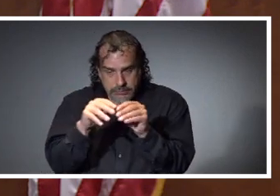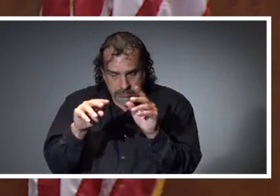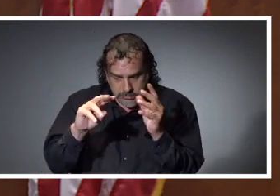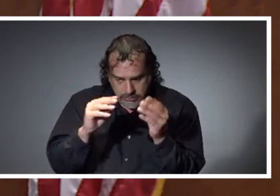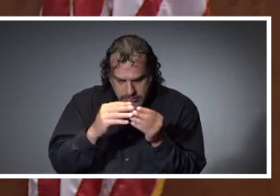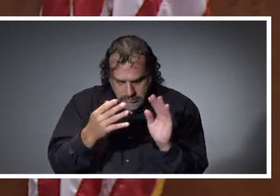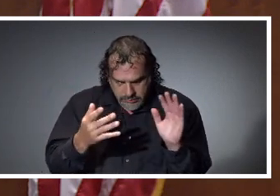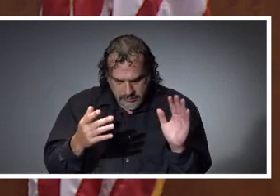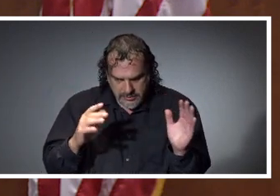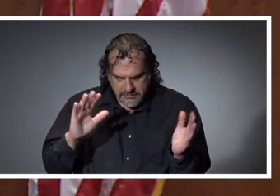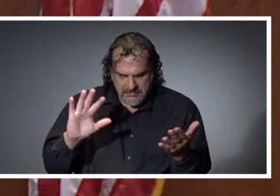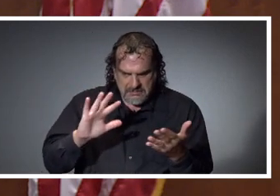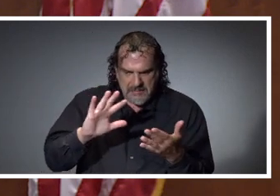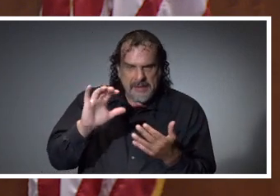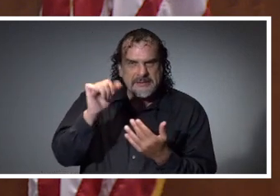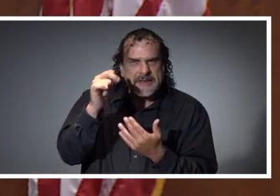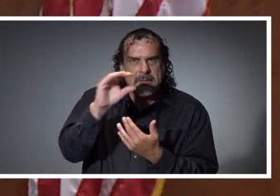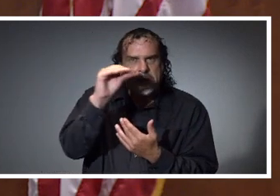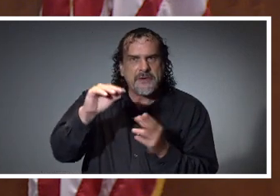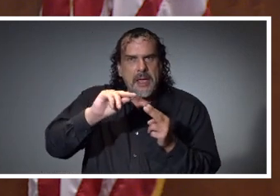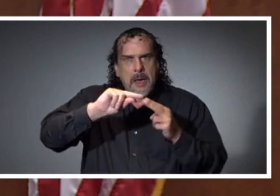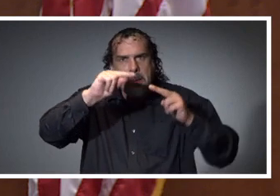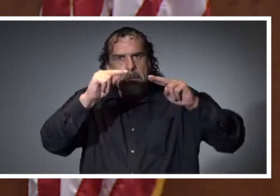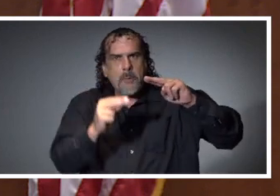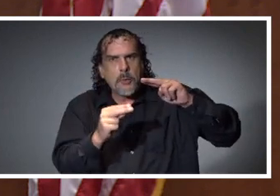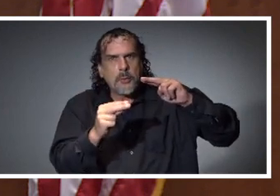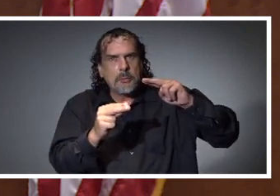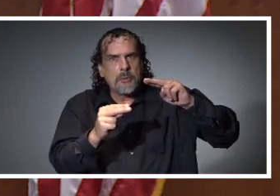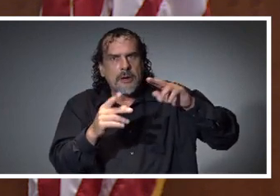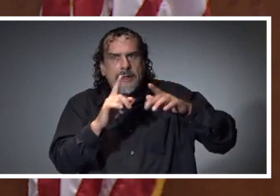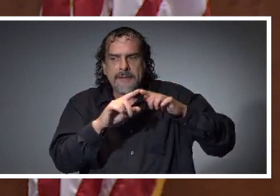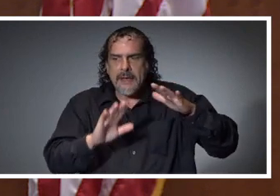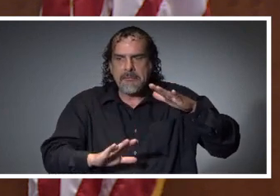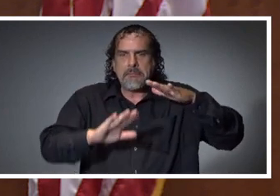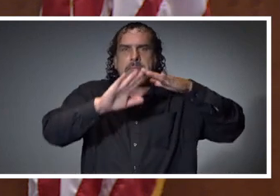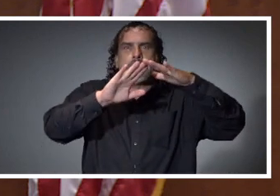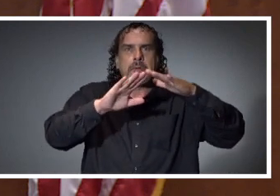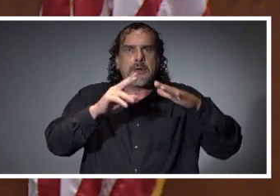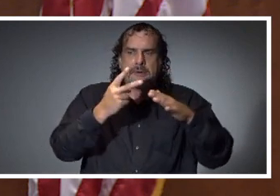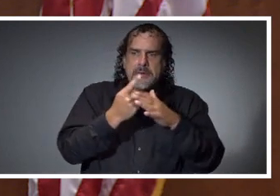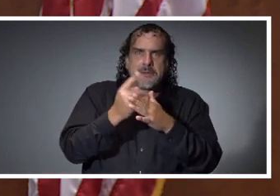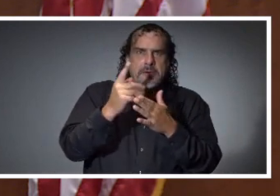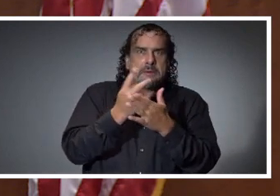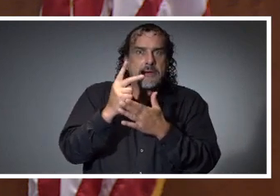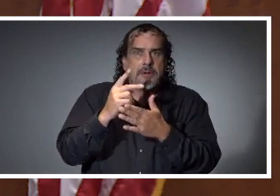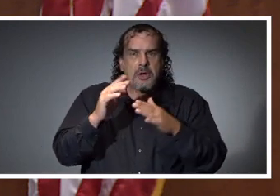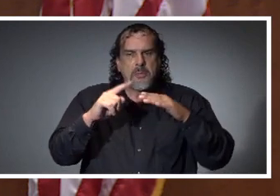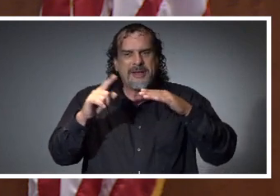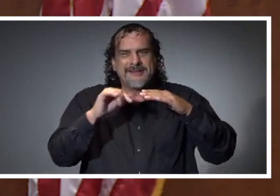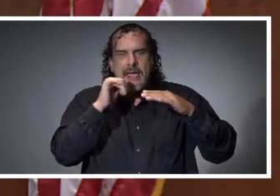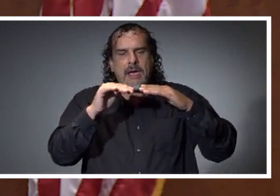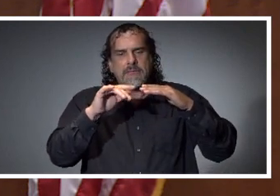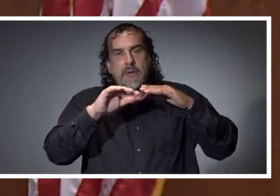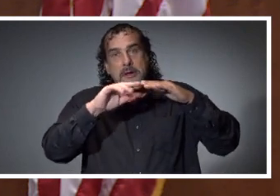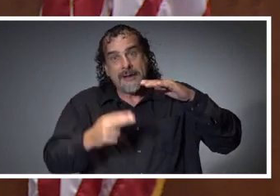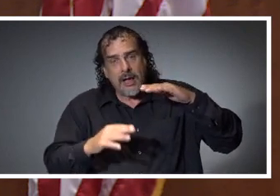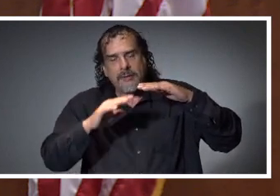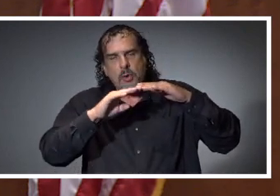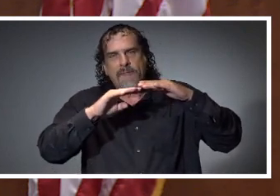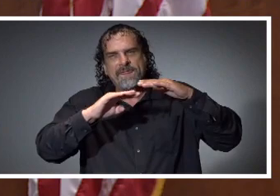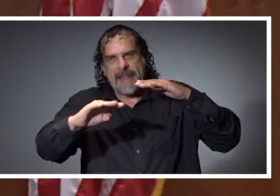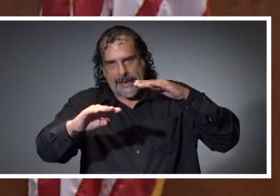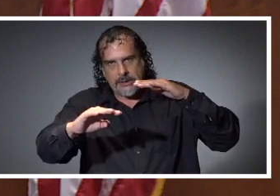down about 10% from the absolute peak a couple weeks ago. But again, they're more flat than they are declining at this point. Hopefully we'll